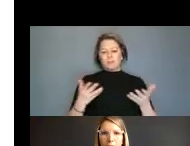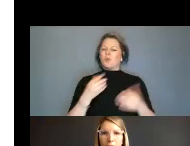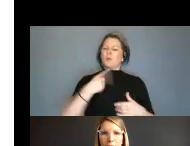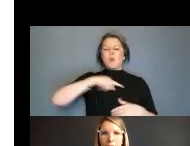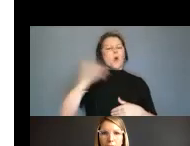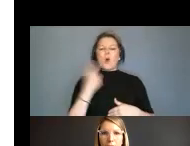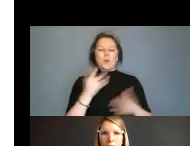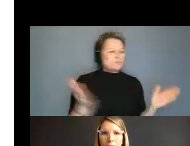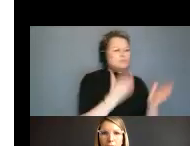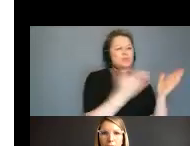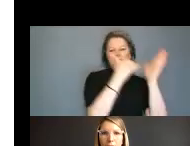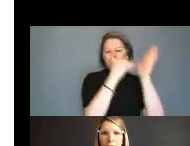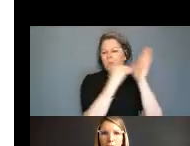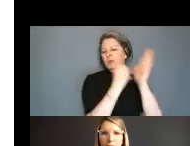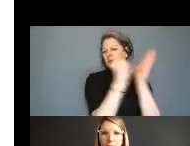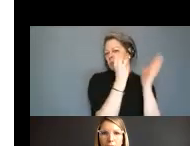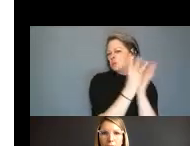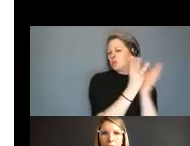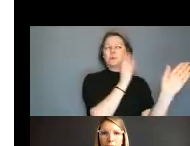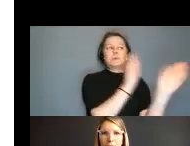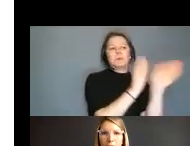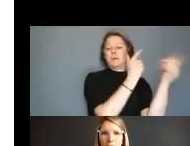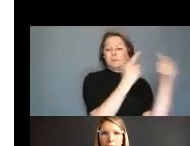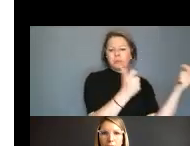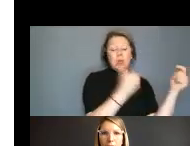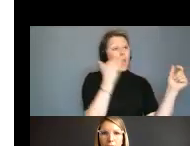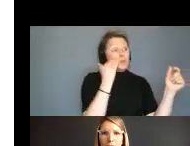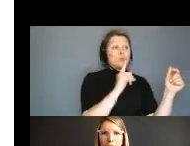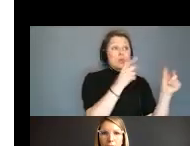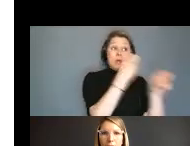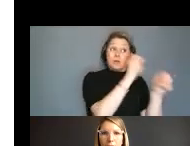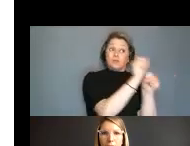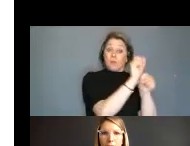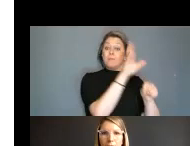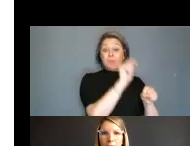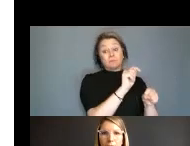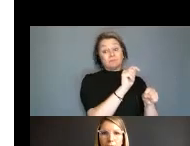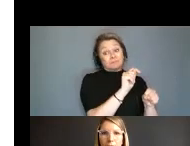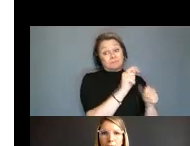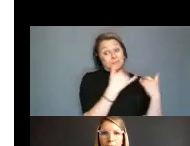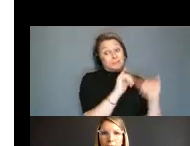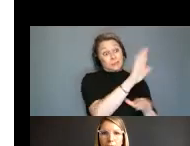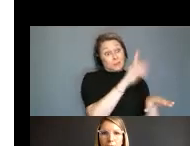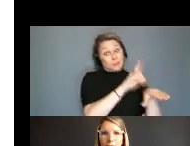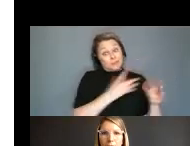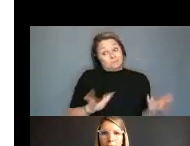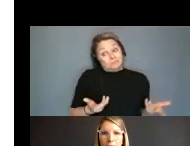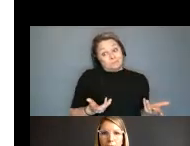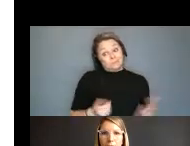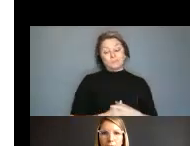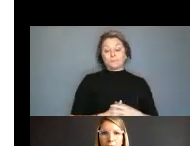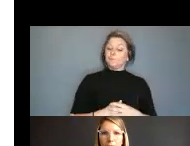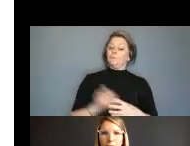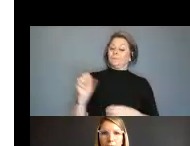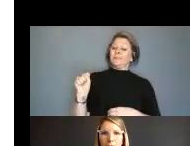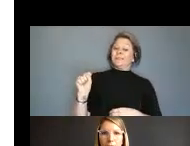bit and say, even though it's kind of daunting, it is still very much within your scope of practice to do that. Steve, anything